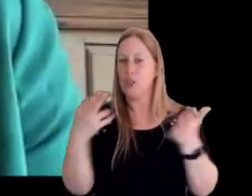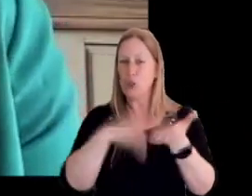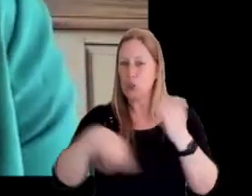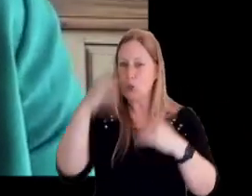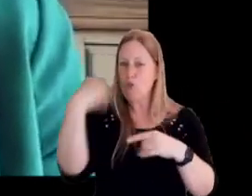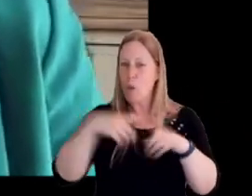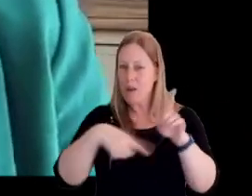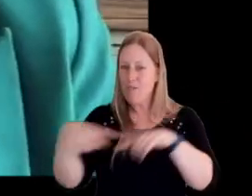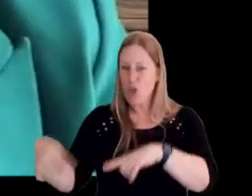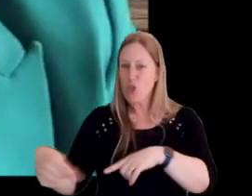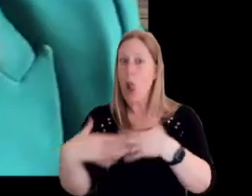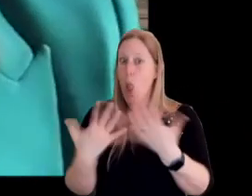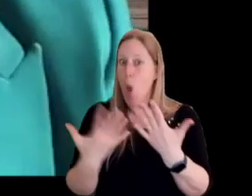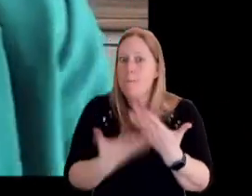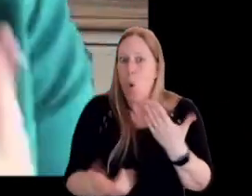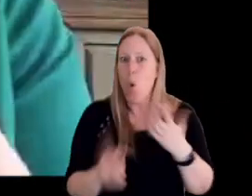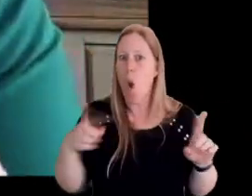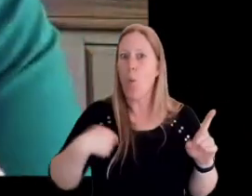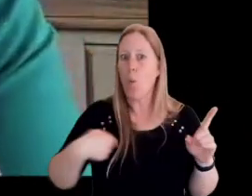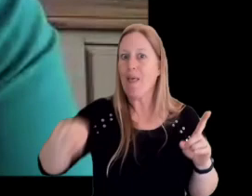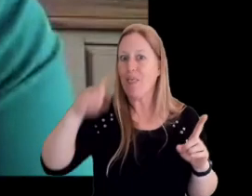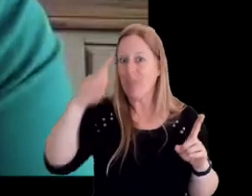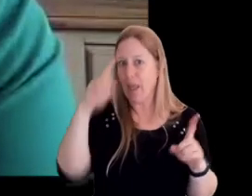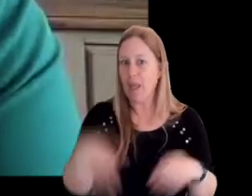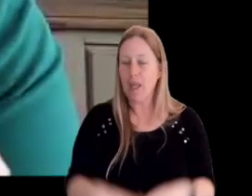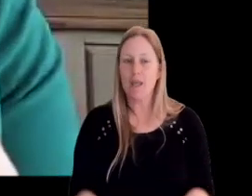neurodivergent people that we think that there are.